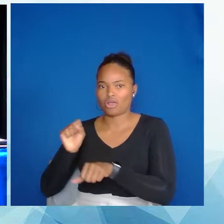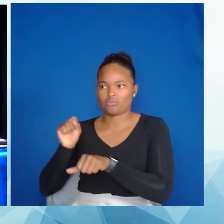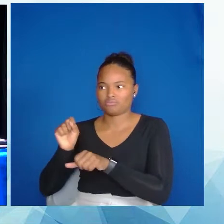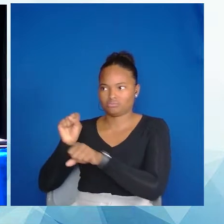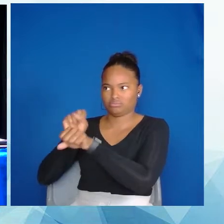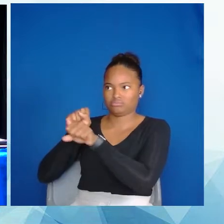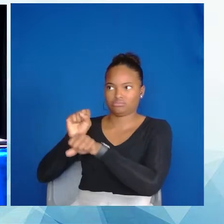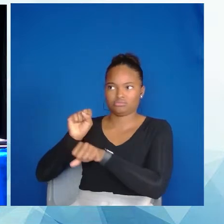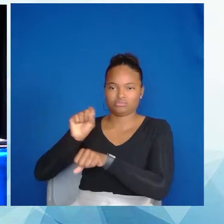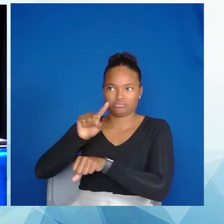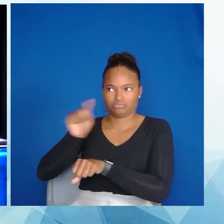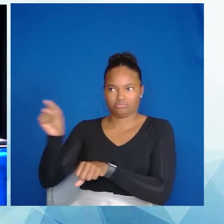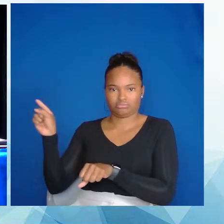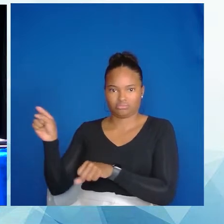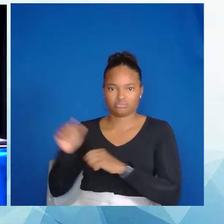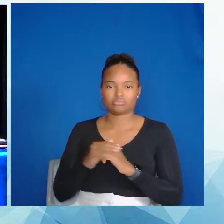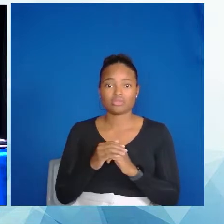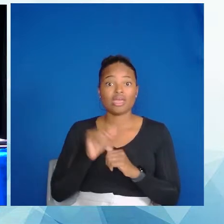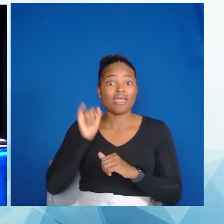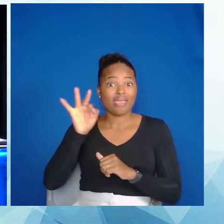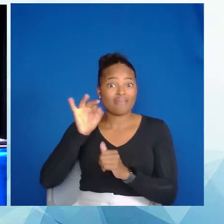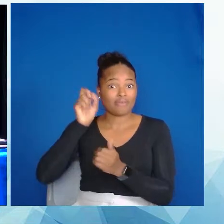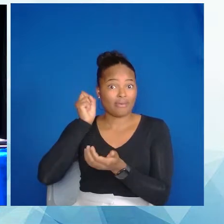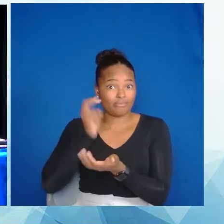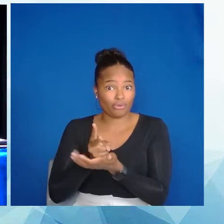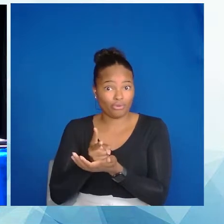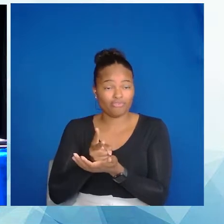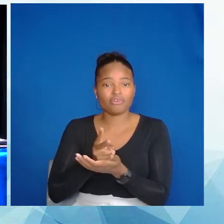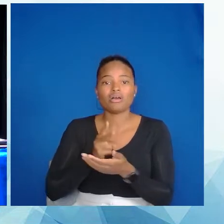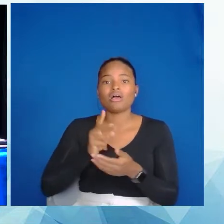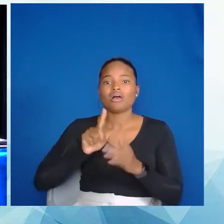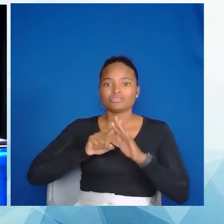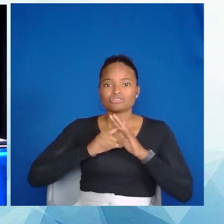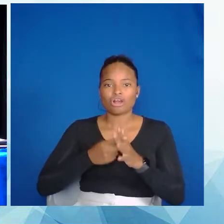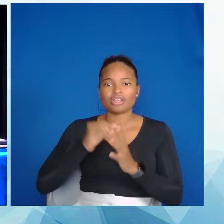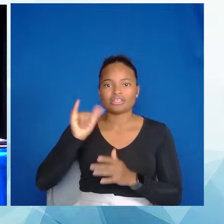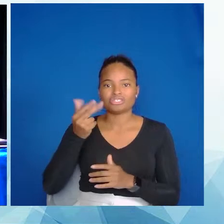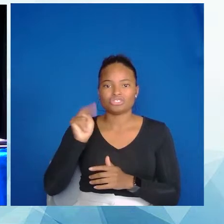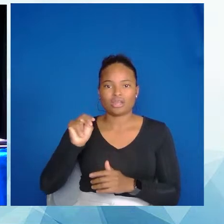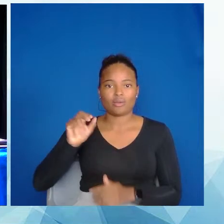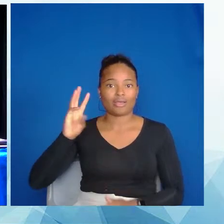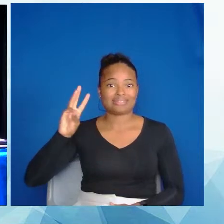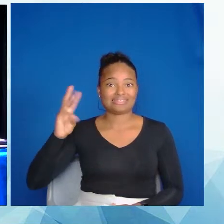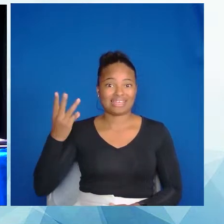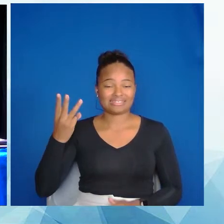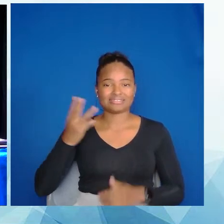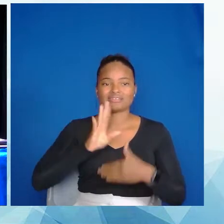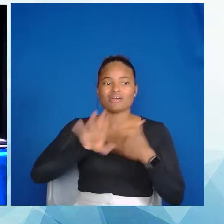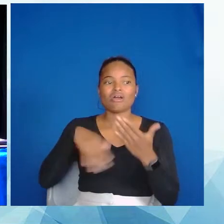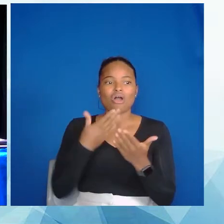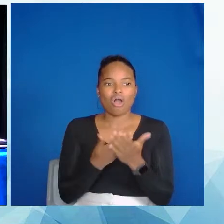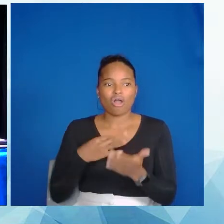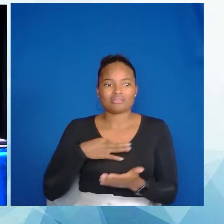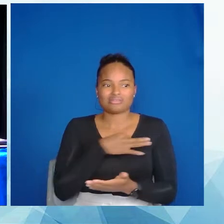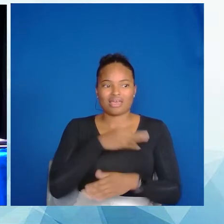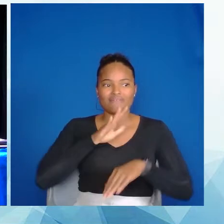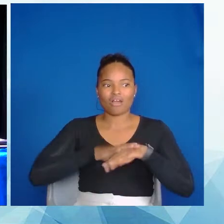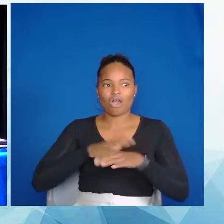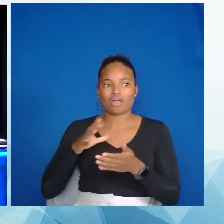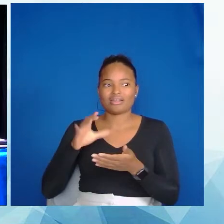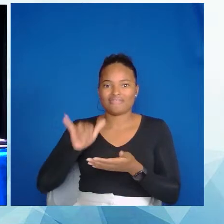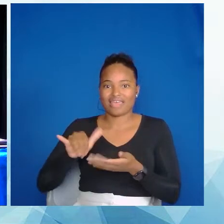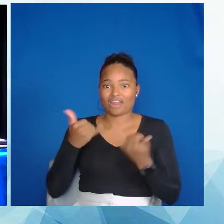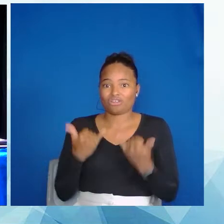effective January 6, all staff members on the classified salary schedule will receive the 75 increase for grades 1